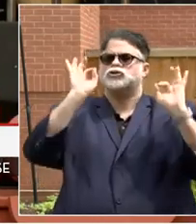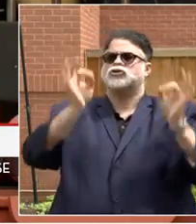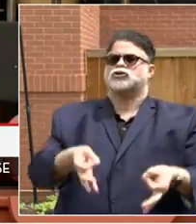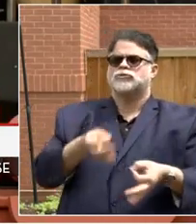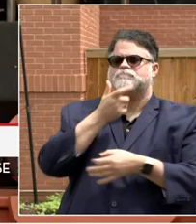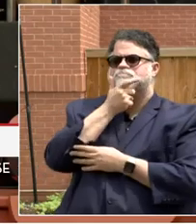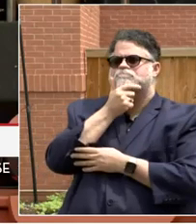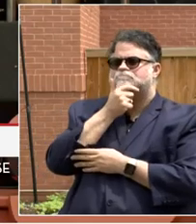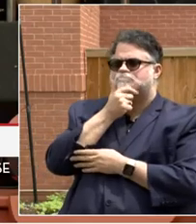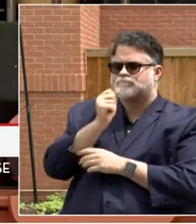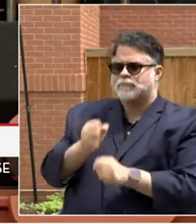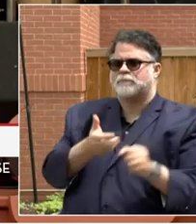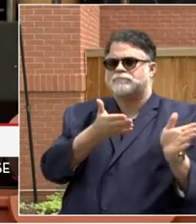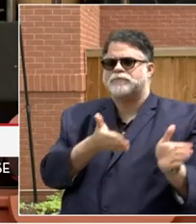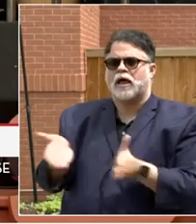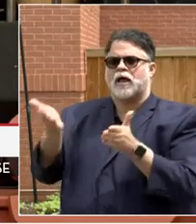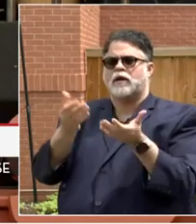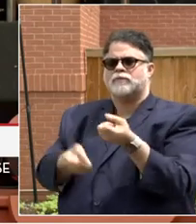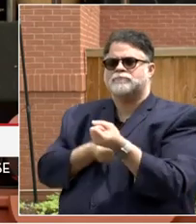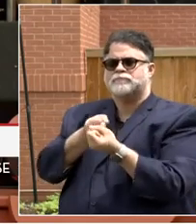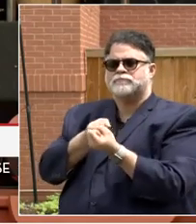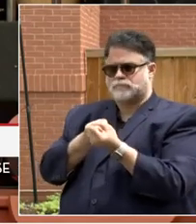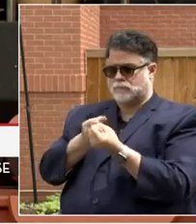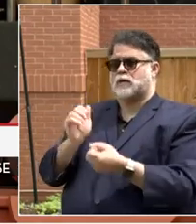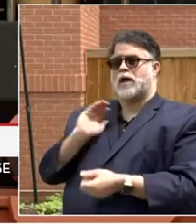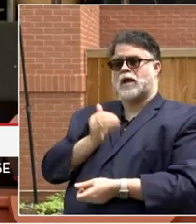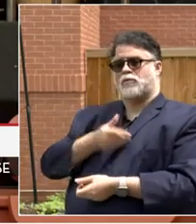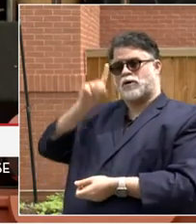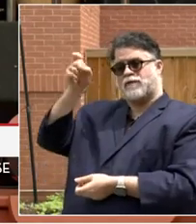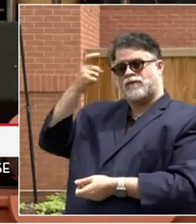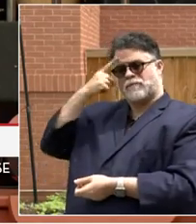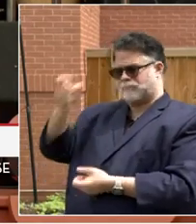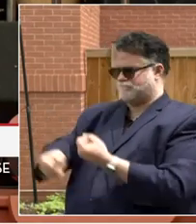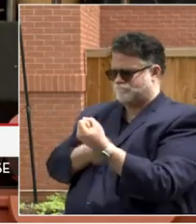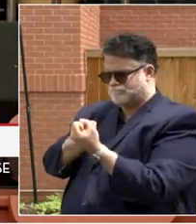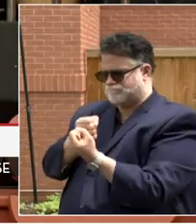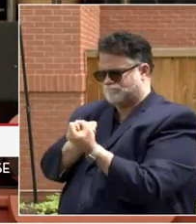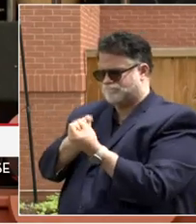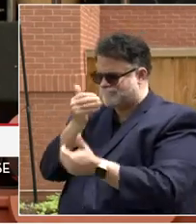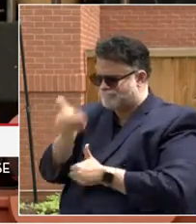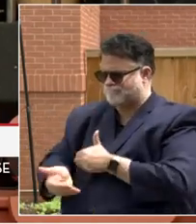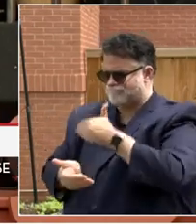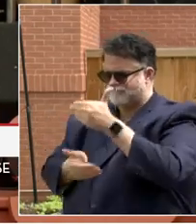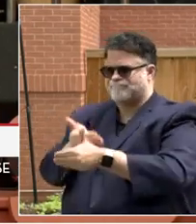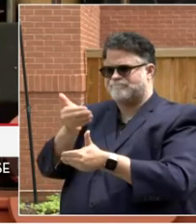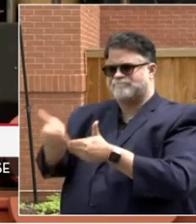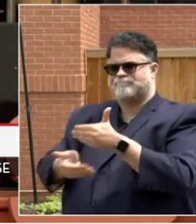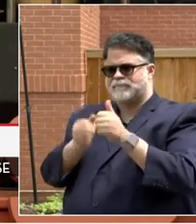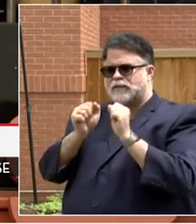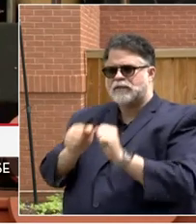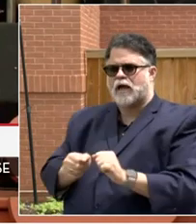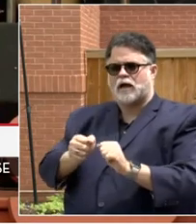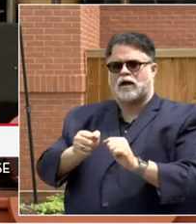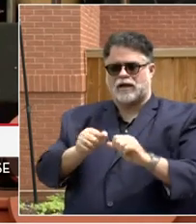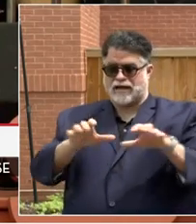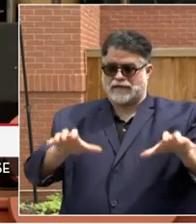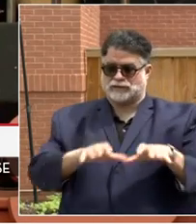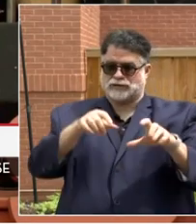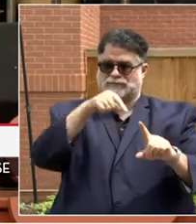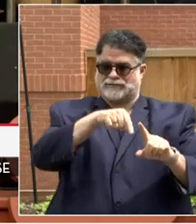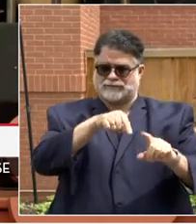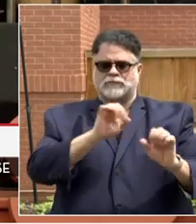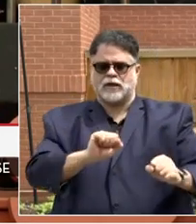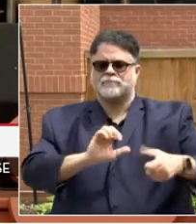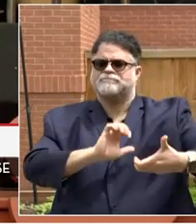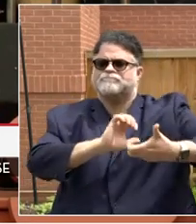and a community to get people in a better place, get our young people connected to activities, make sure that